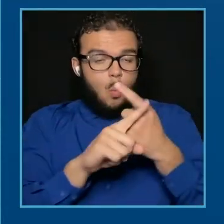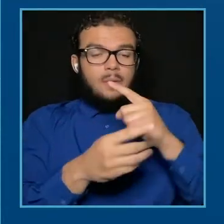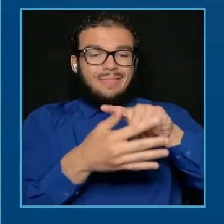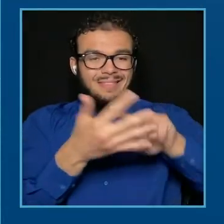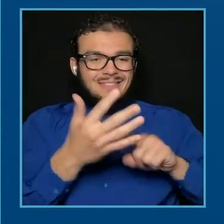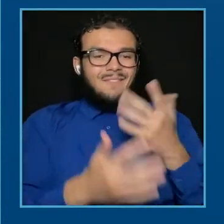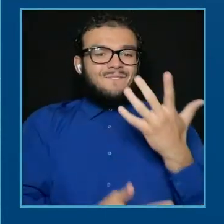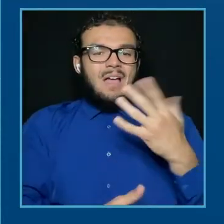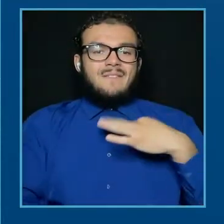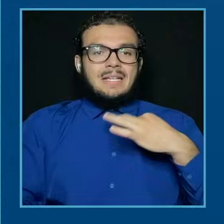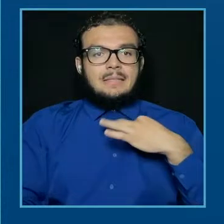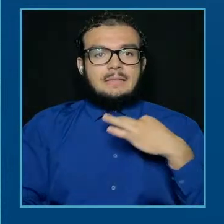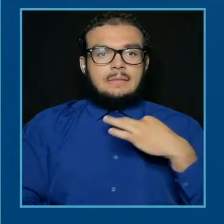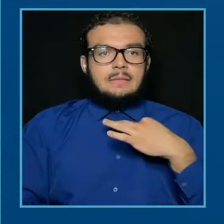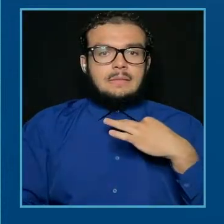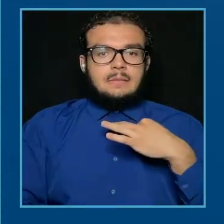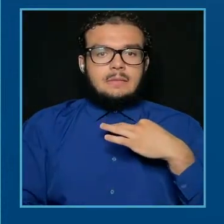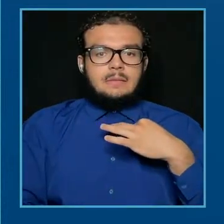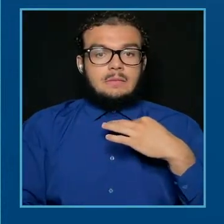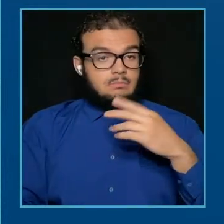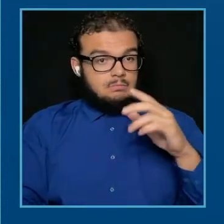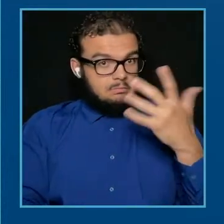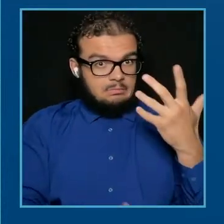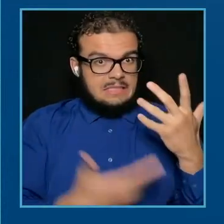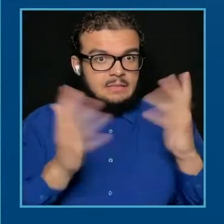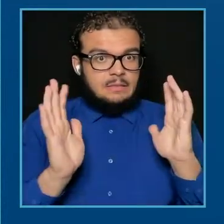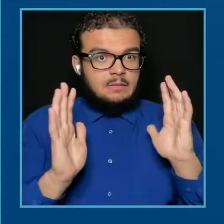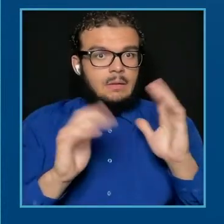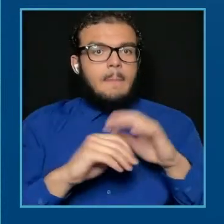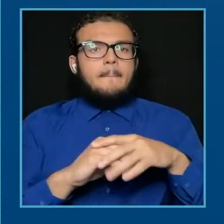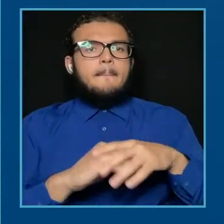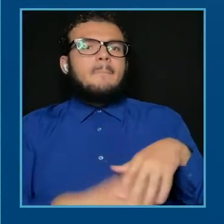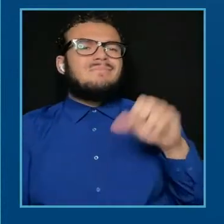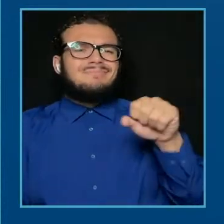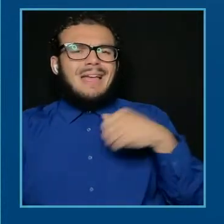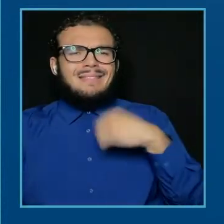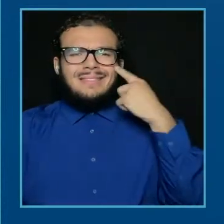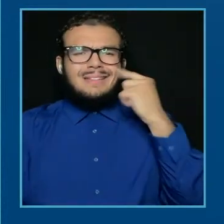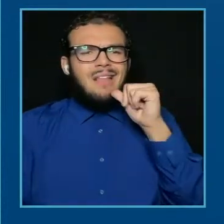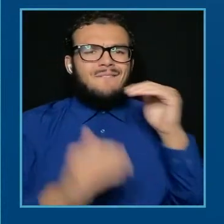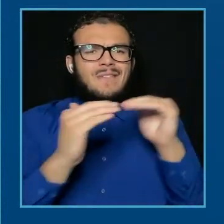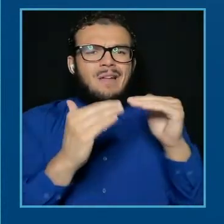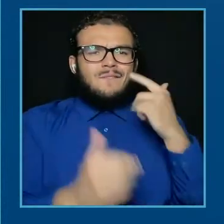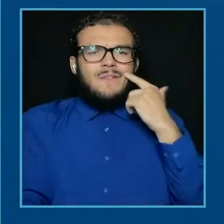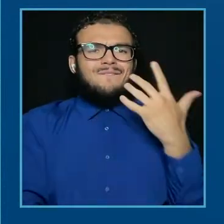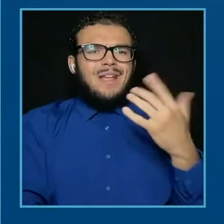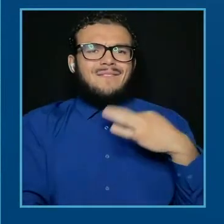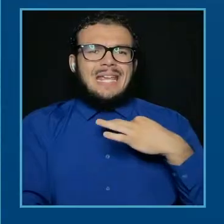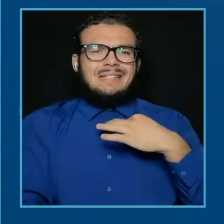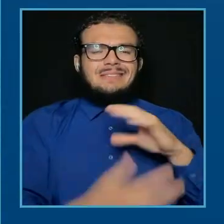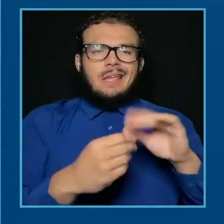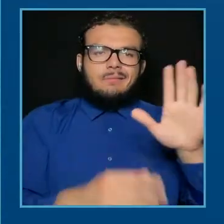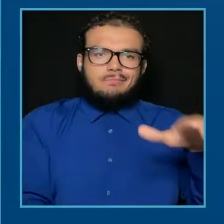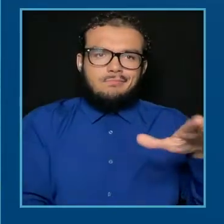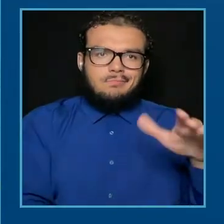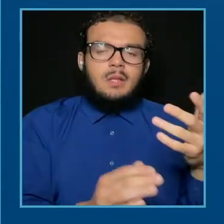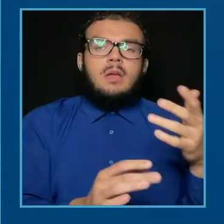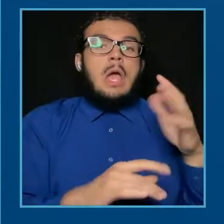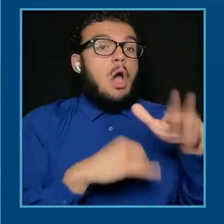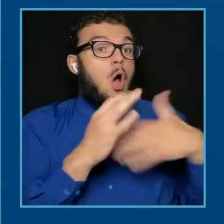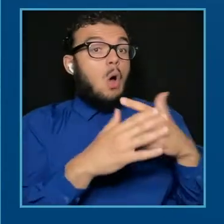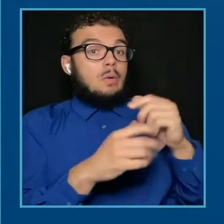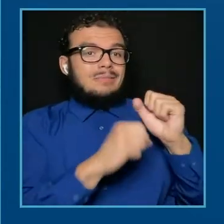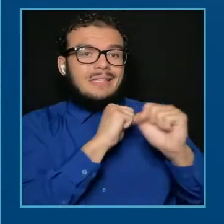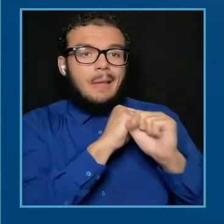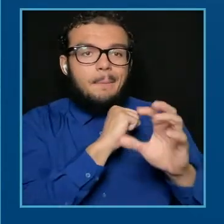candidates? Yes, I think it would be unfair to the 5 candidates to basically say, okay, you did all that campaigning, you worked